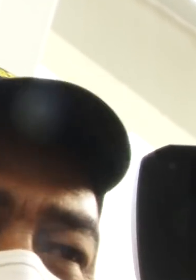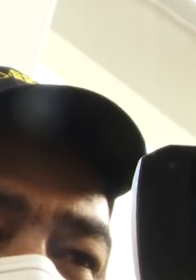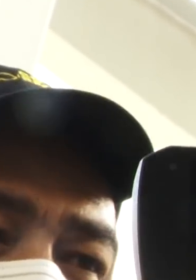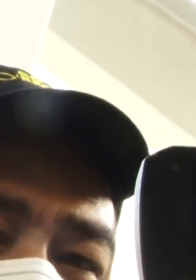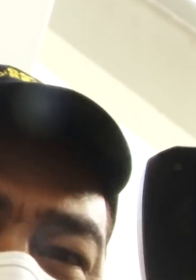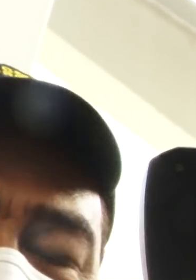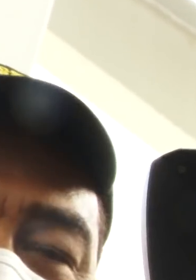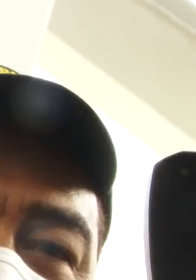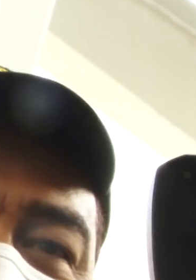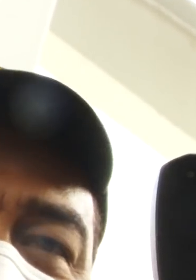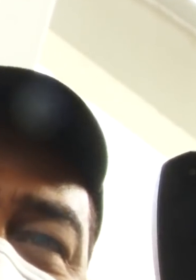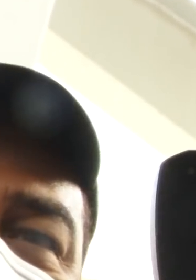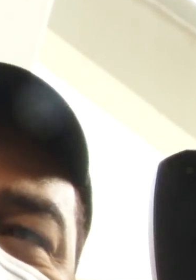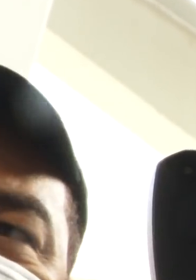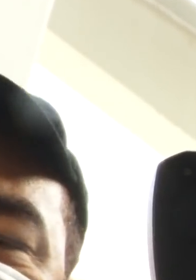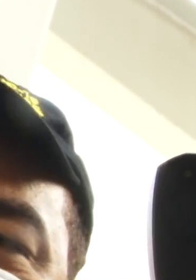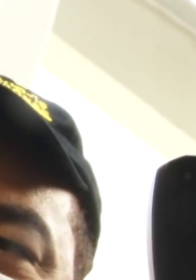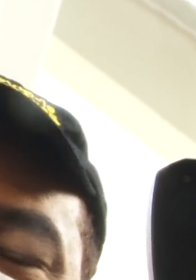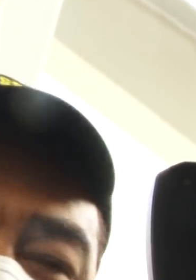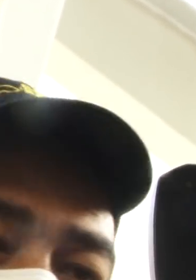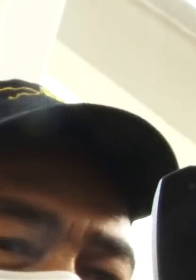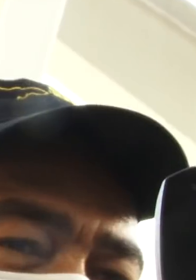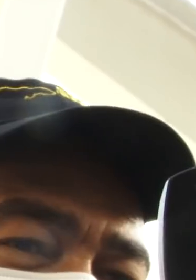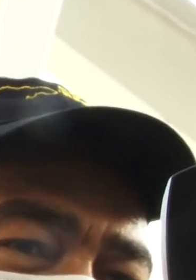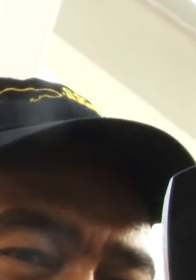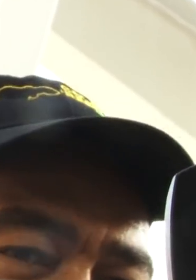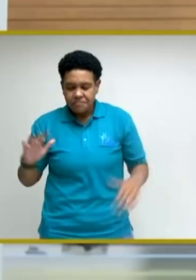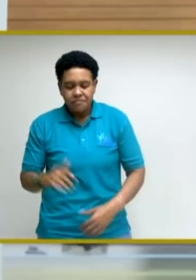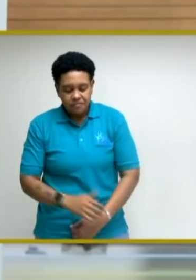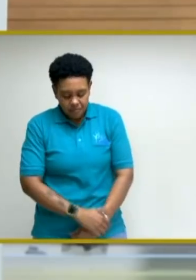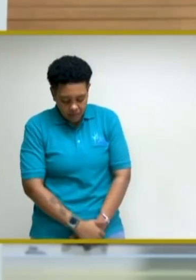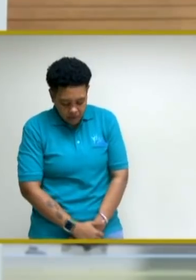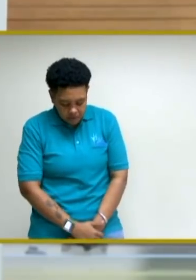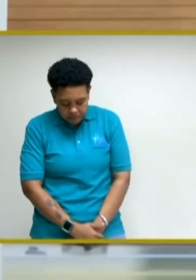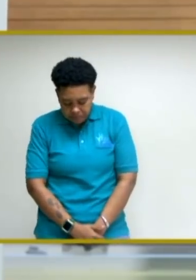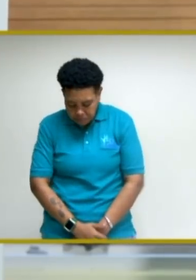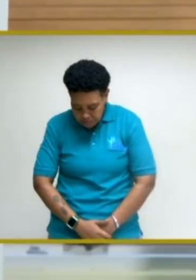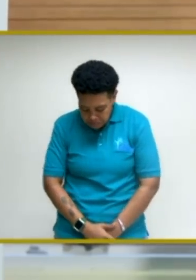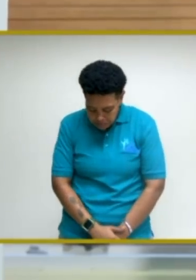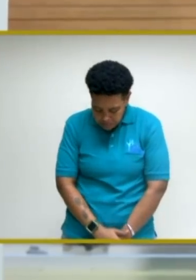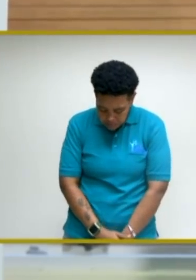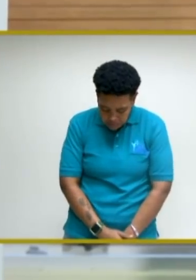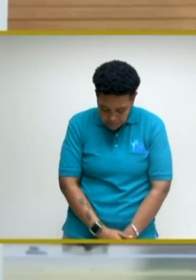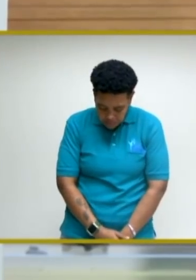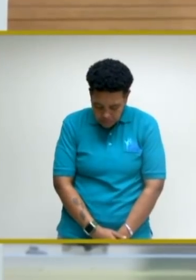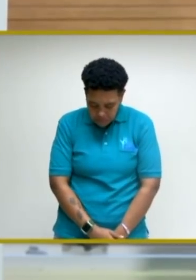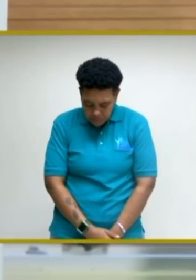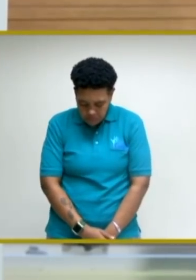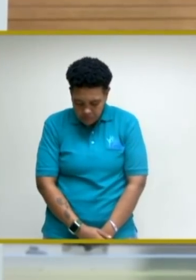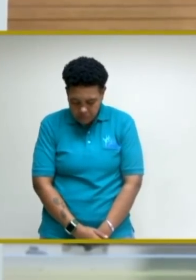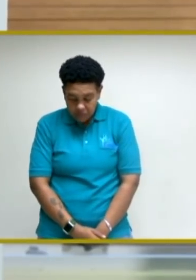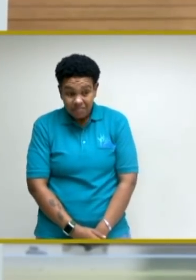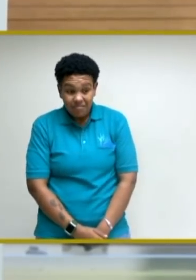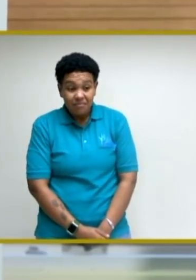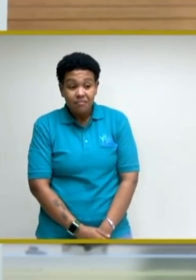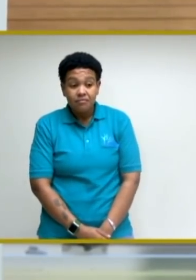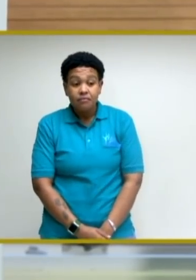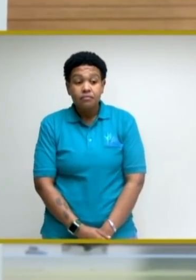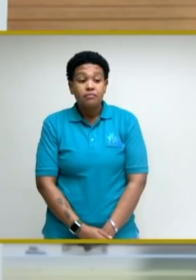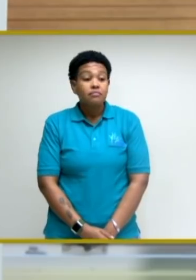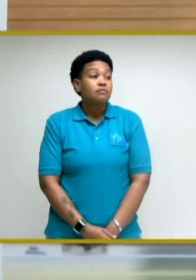of all confirmed COVID-19 cases across the island. Manchester has seen a rapid increase in